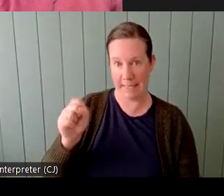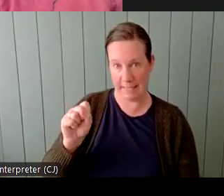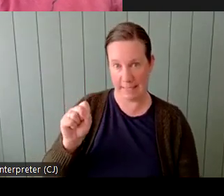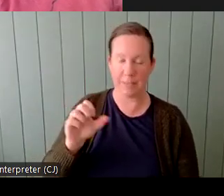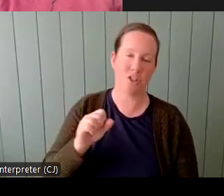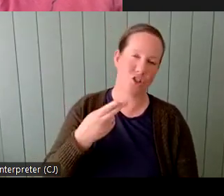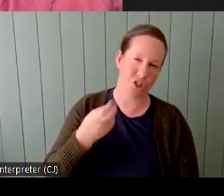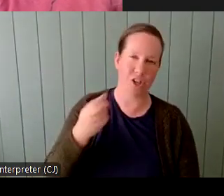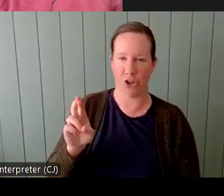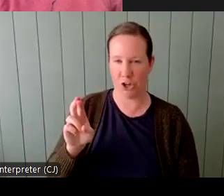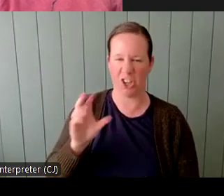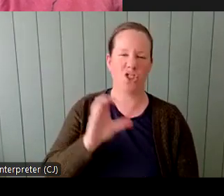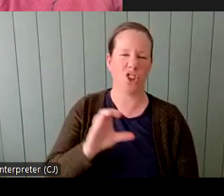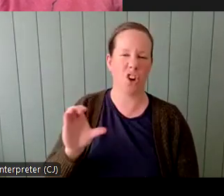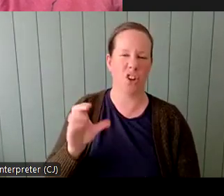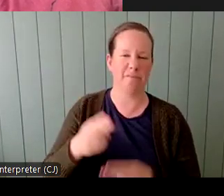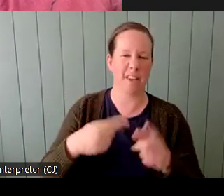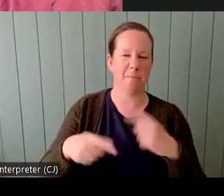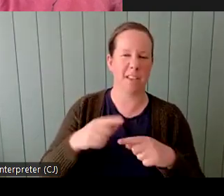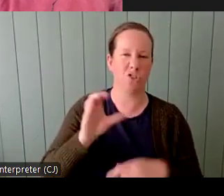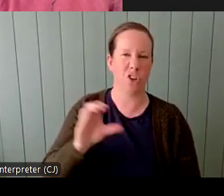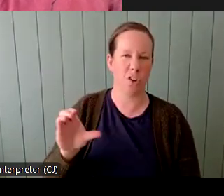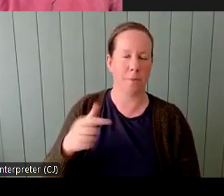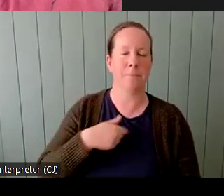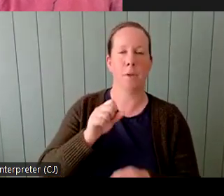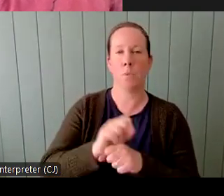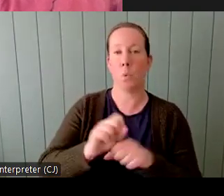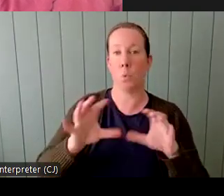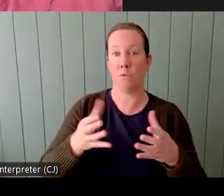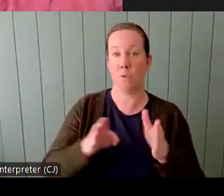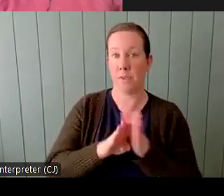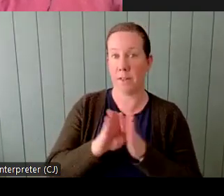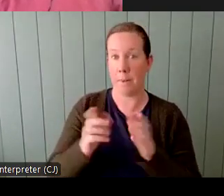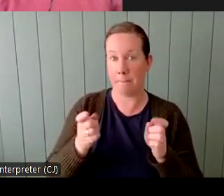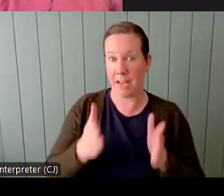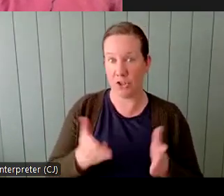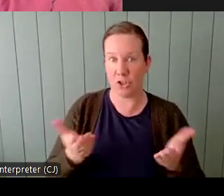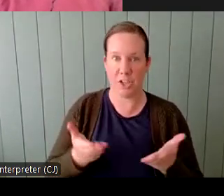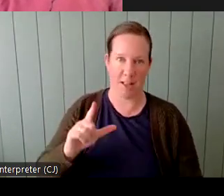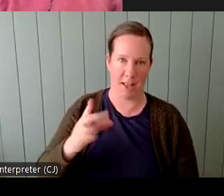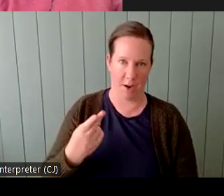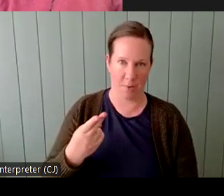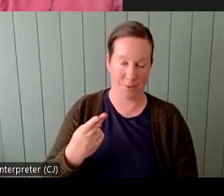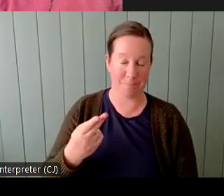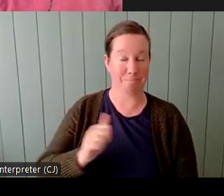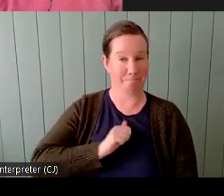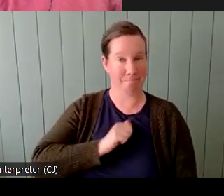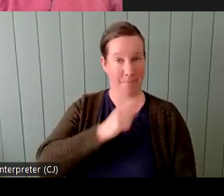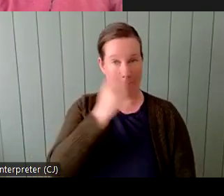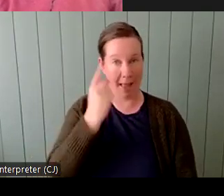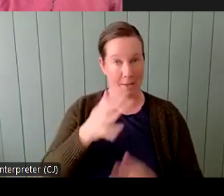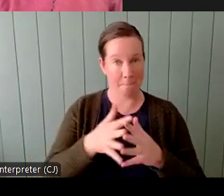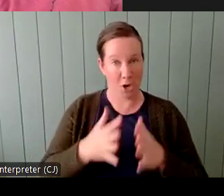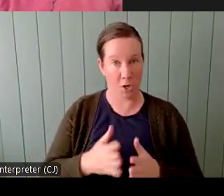Workforce Development Manager here at the Lighthouse. I'm a Black American woman who